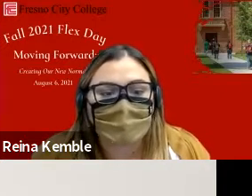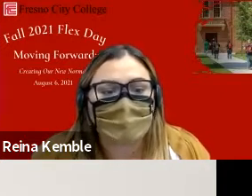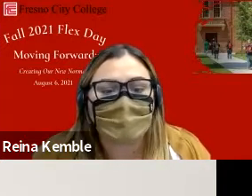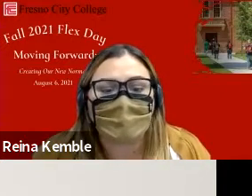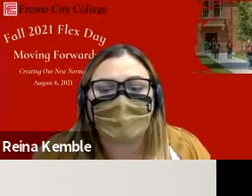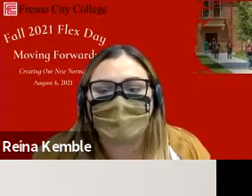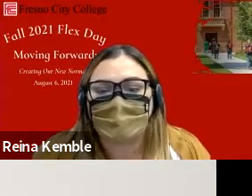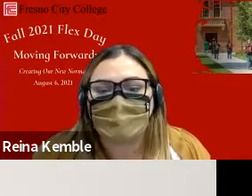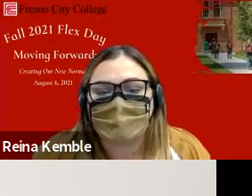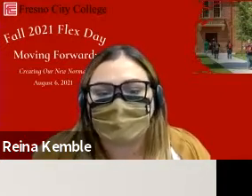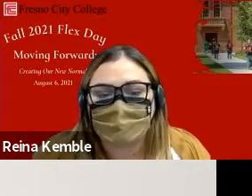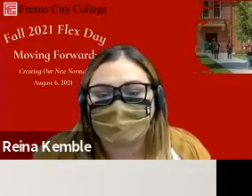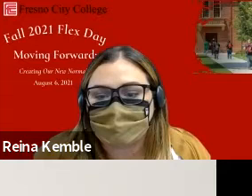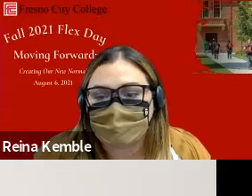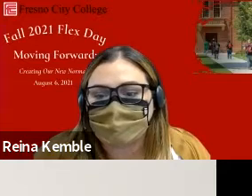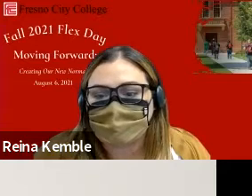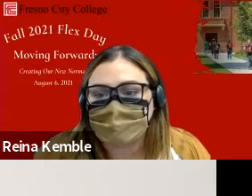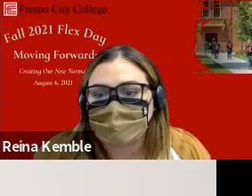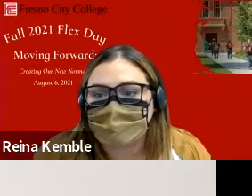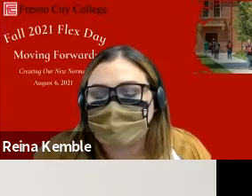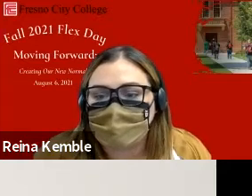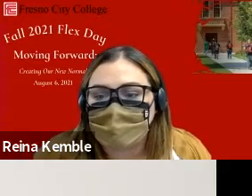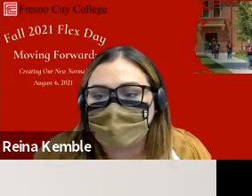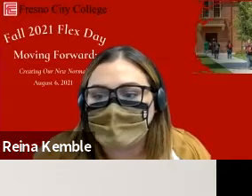for your medical benefits.